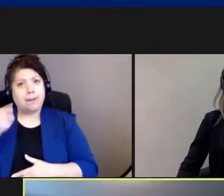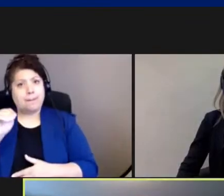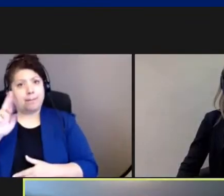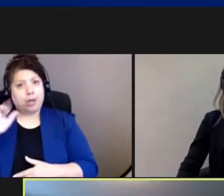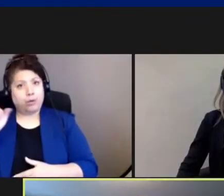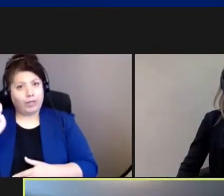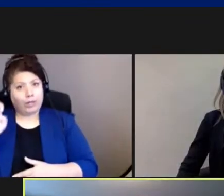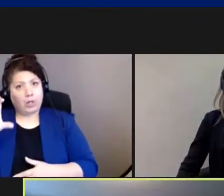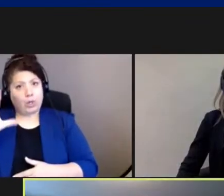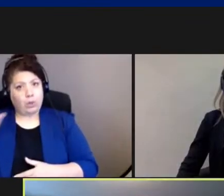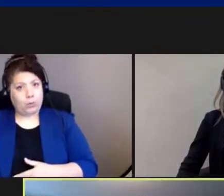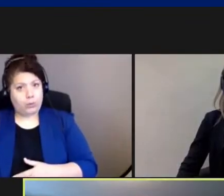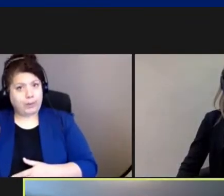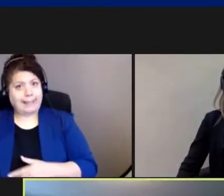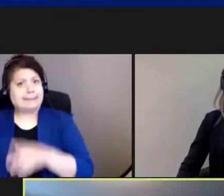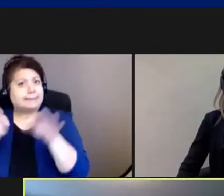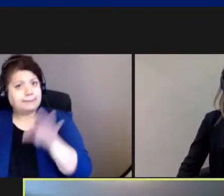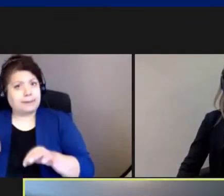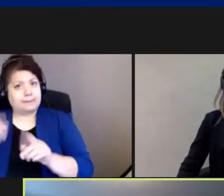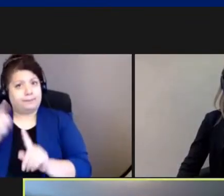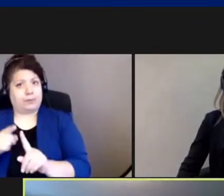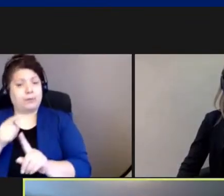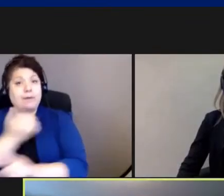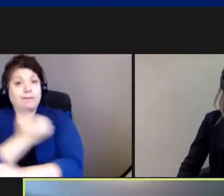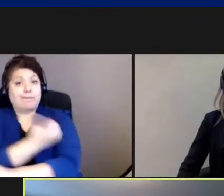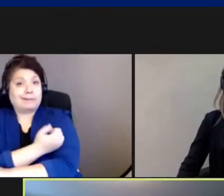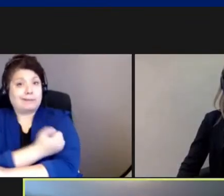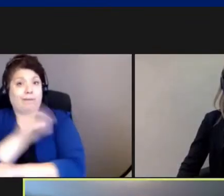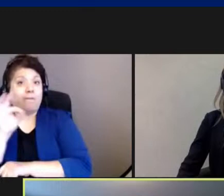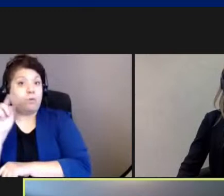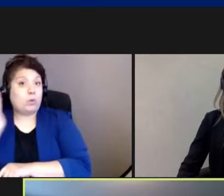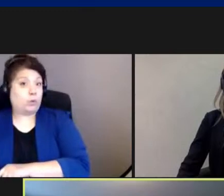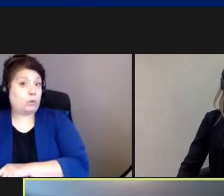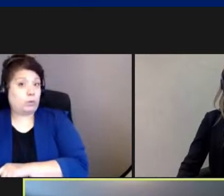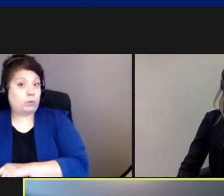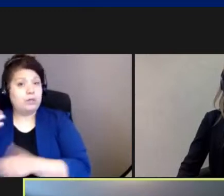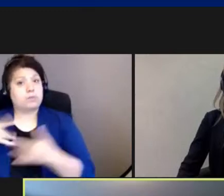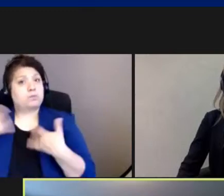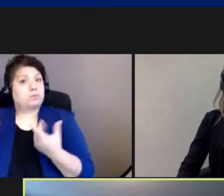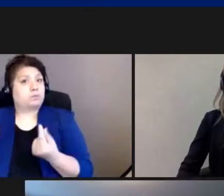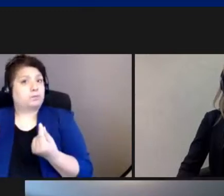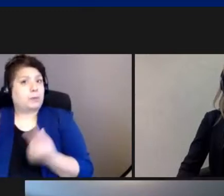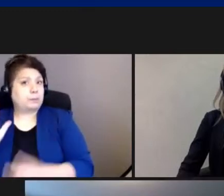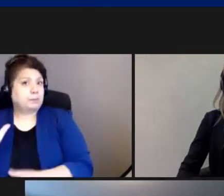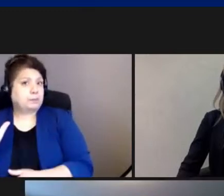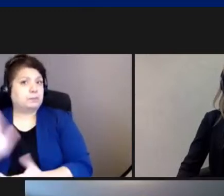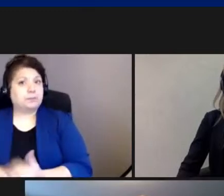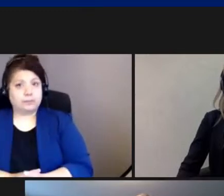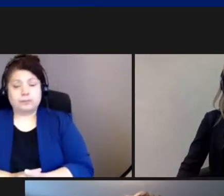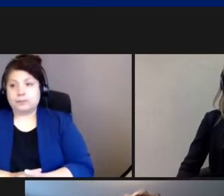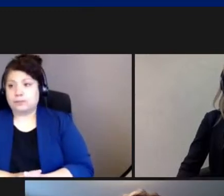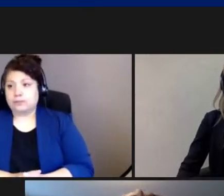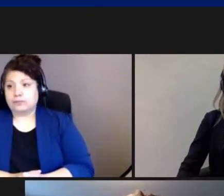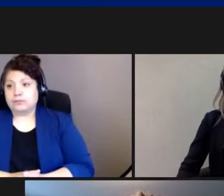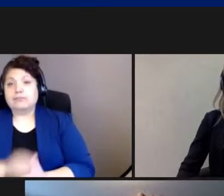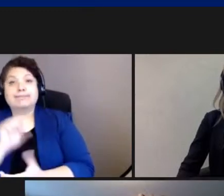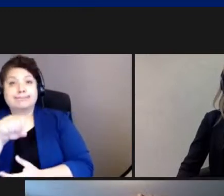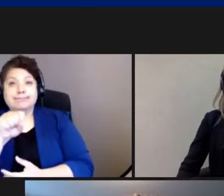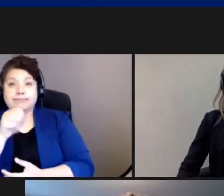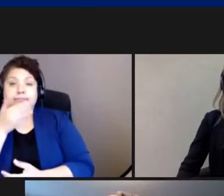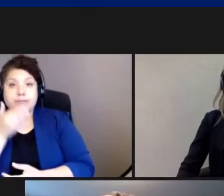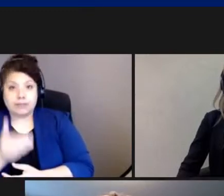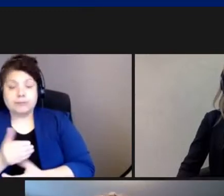of the rollout of the vaccine program. Thank you. Yes, so